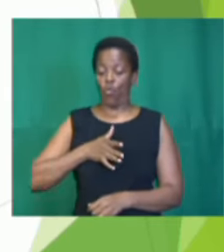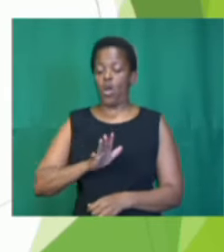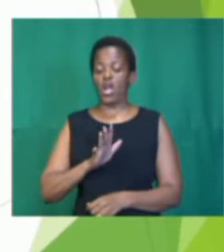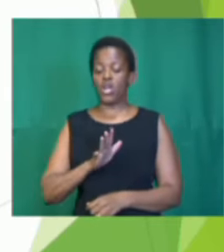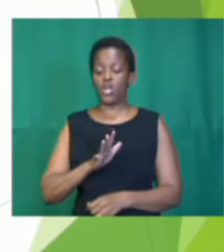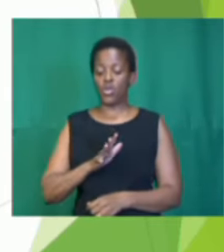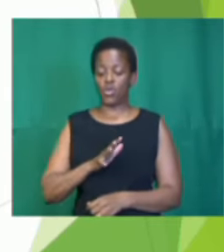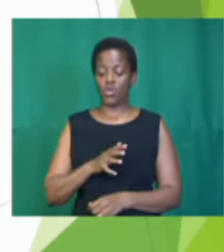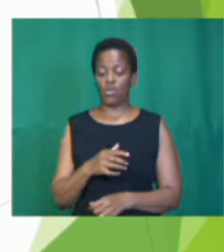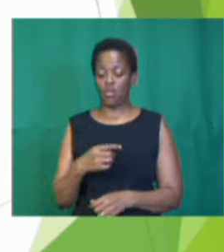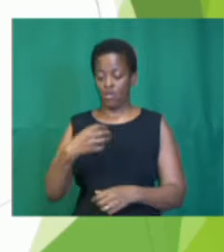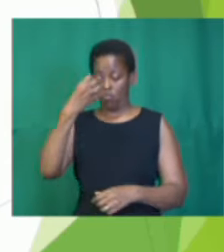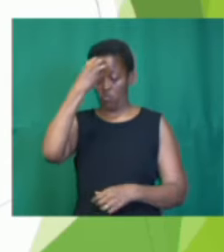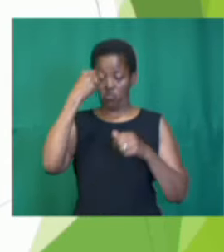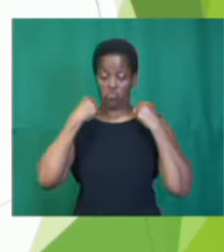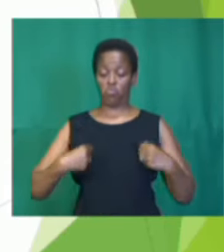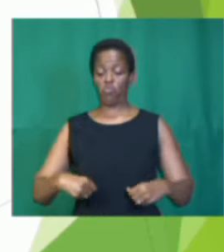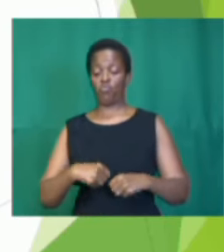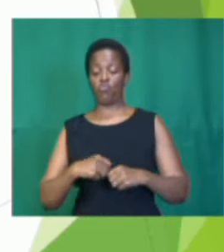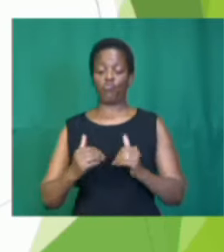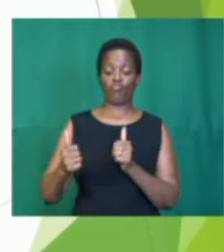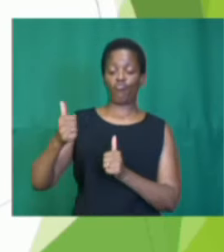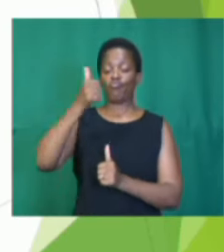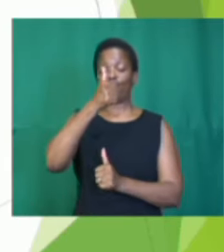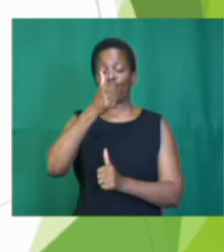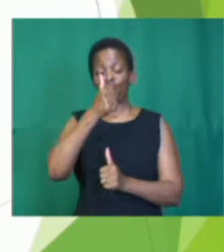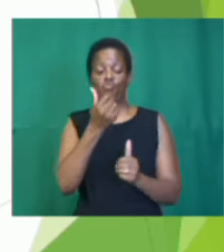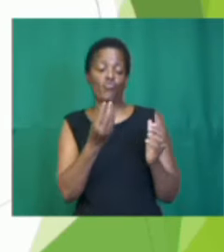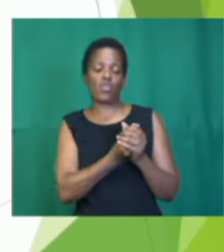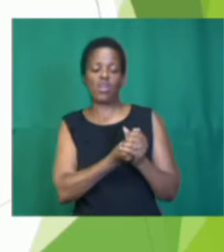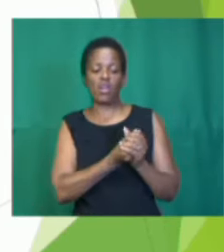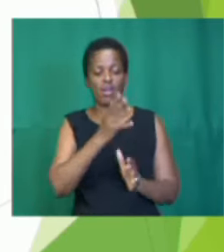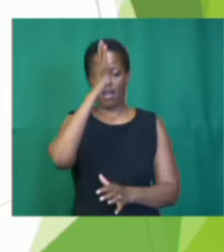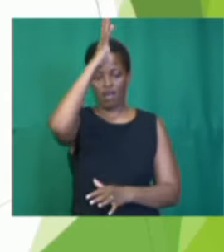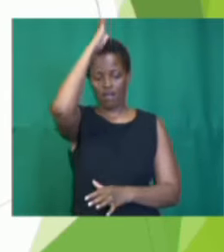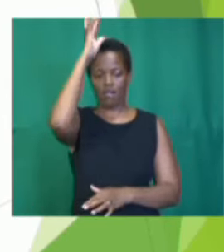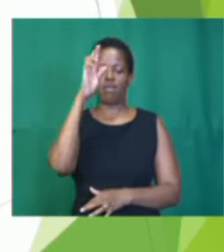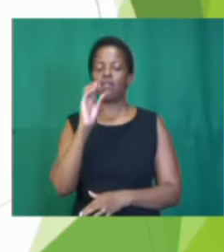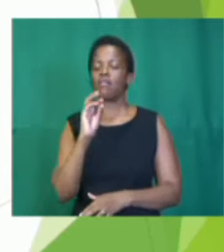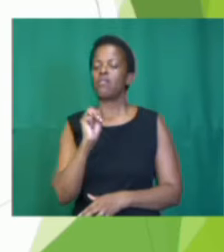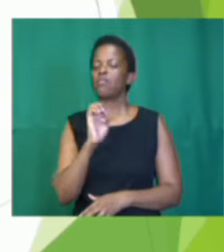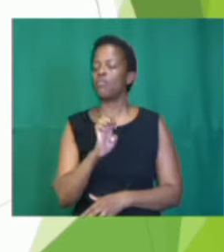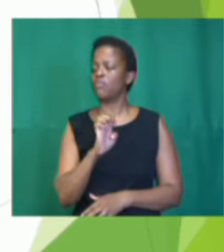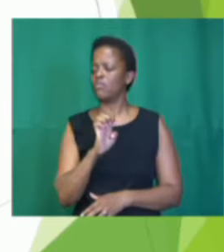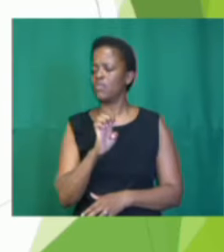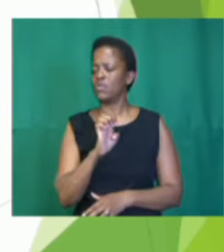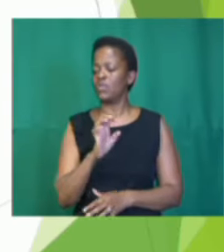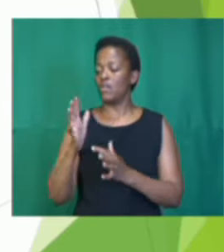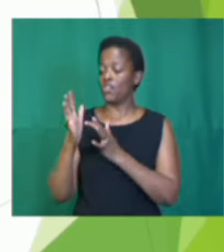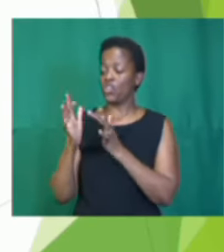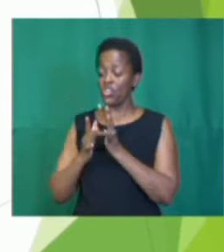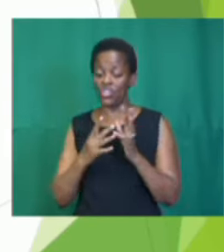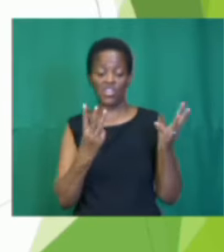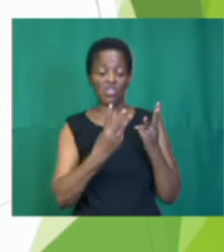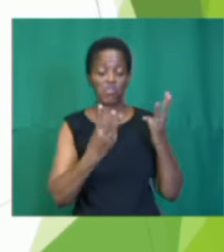their relationship with Rome, with the Romans. So if Jesus causes a stir in town, it was